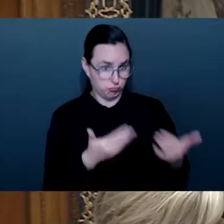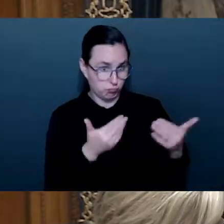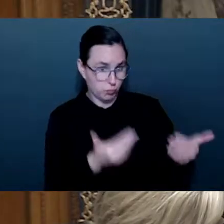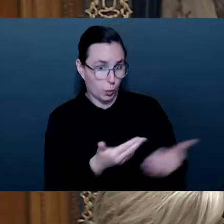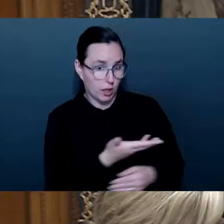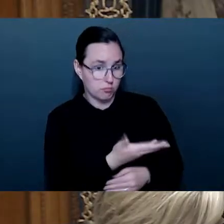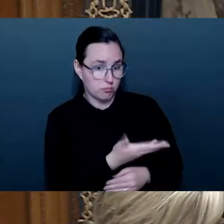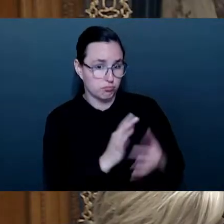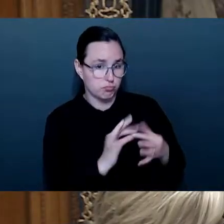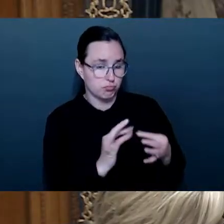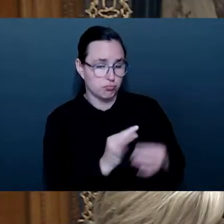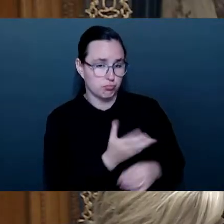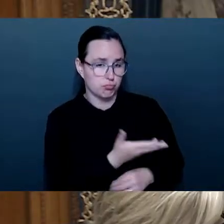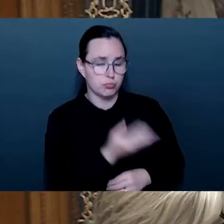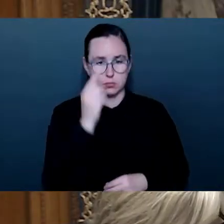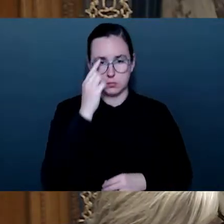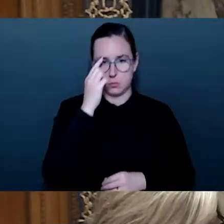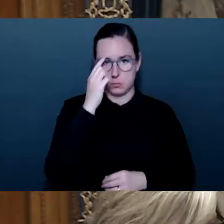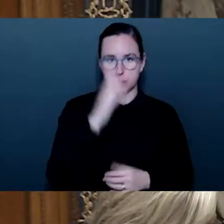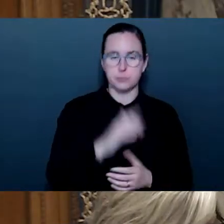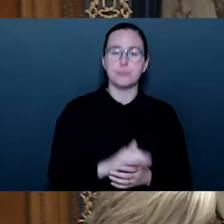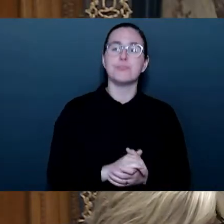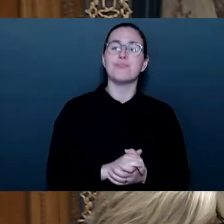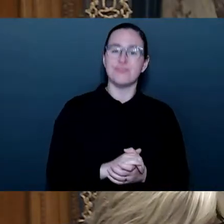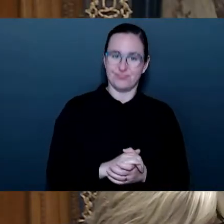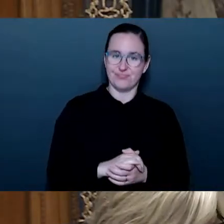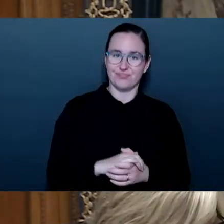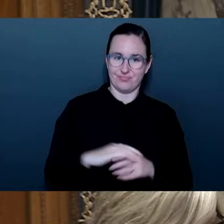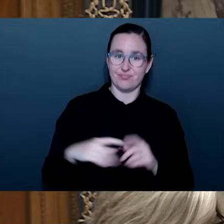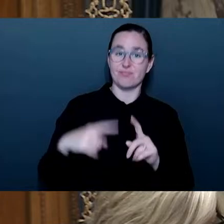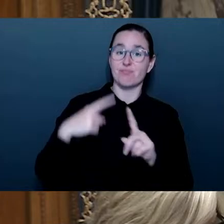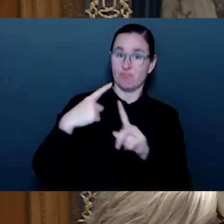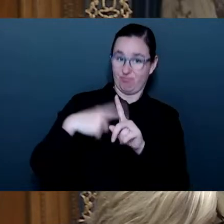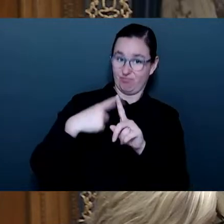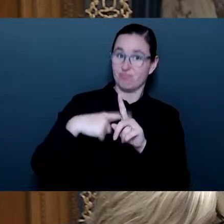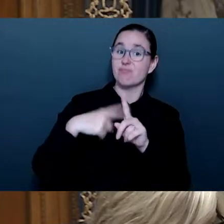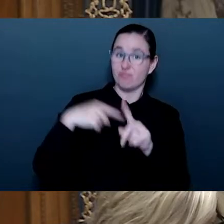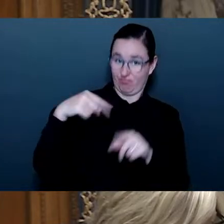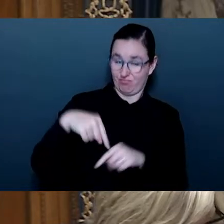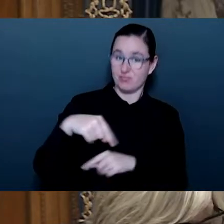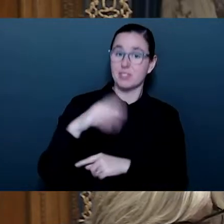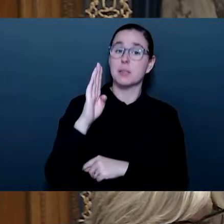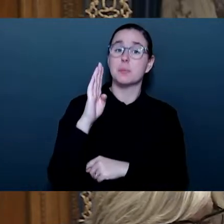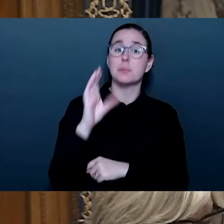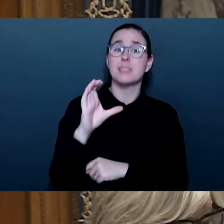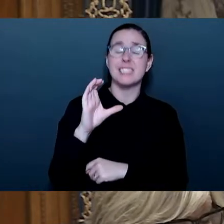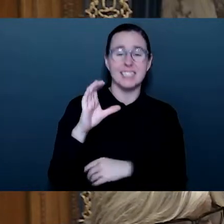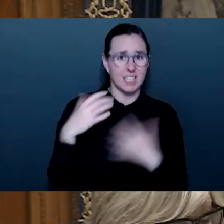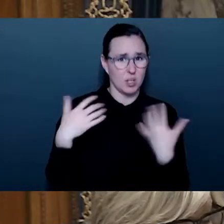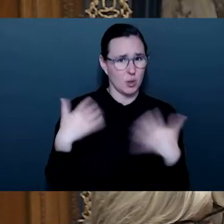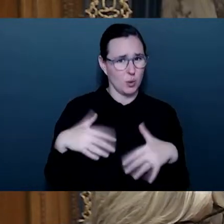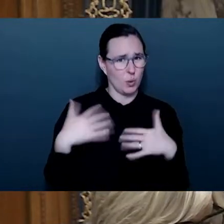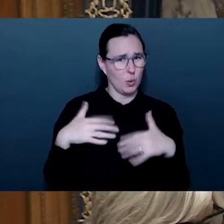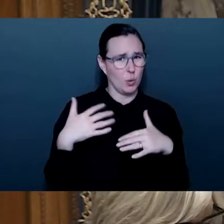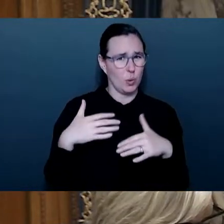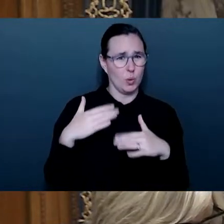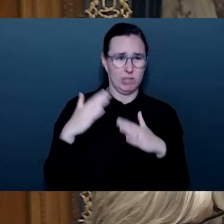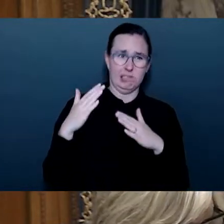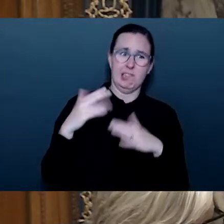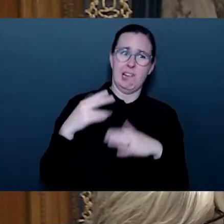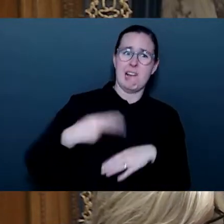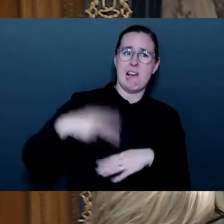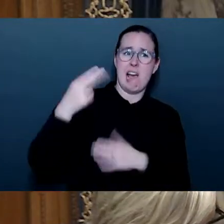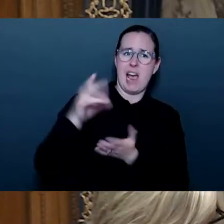Renters in British Columbia face the highest eviction rates in Canada, but it's through no fault of their own.